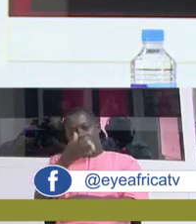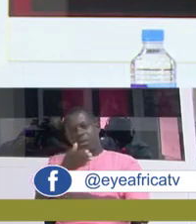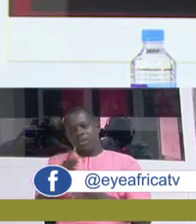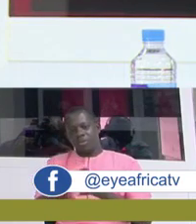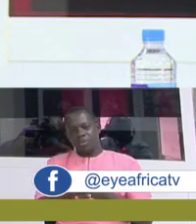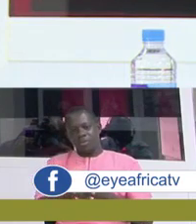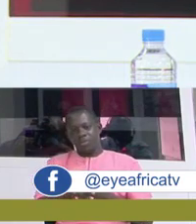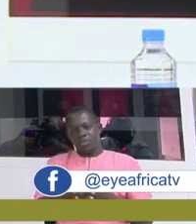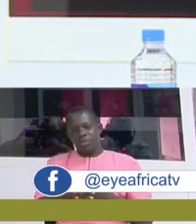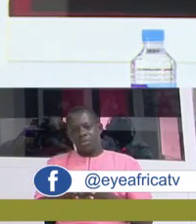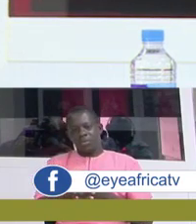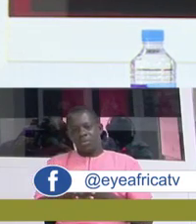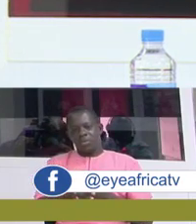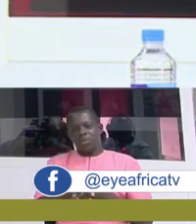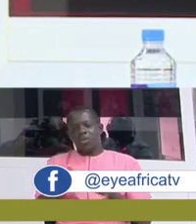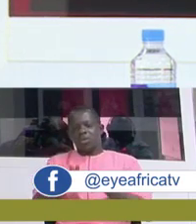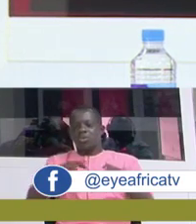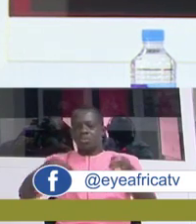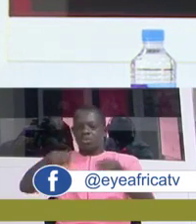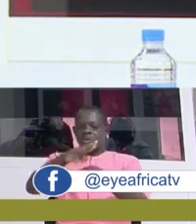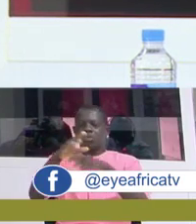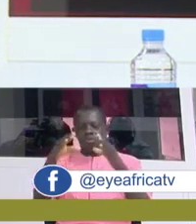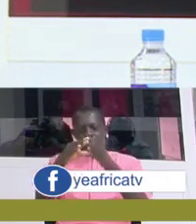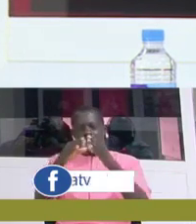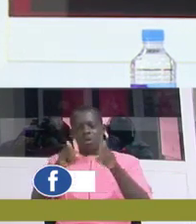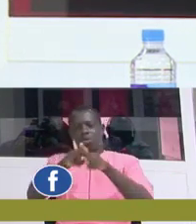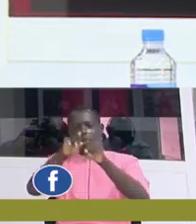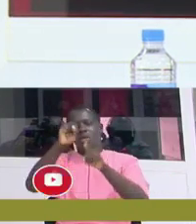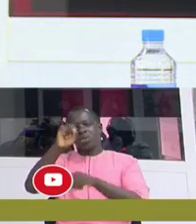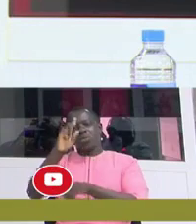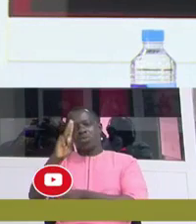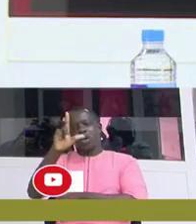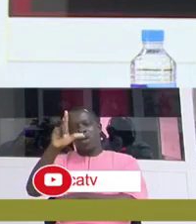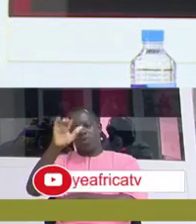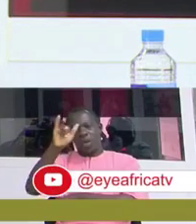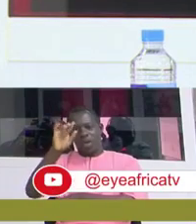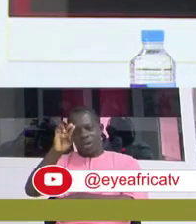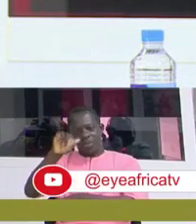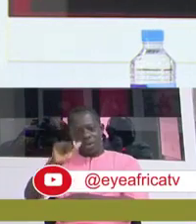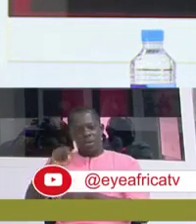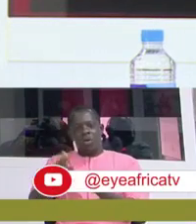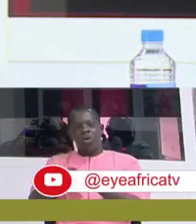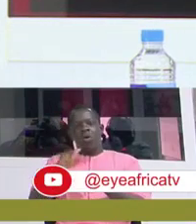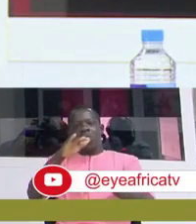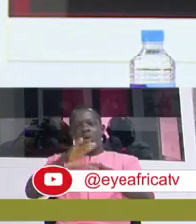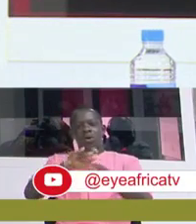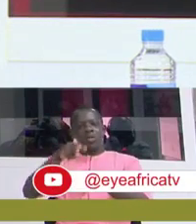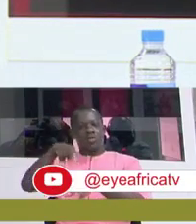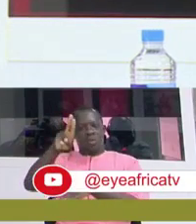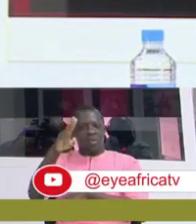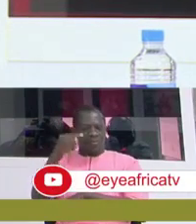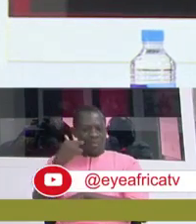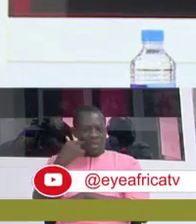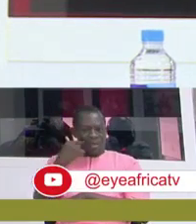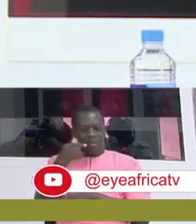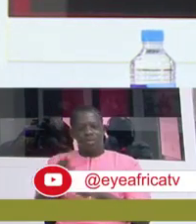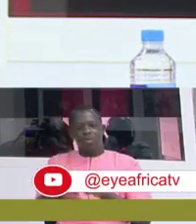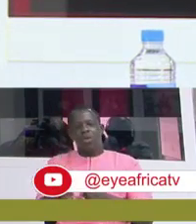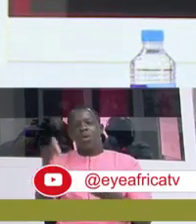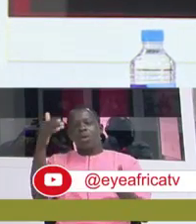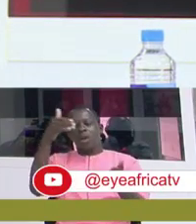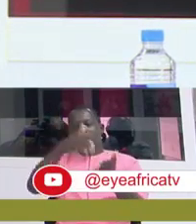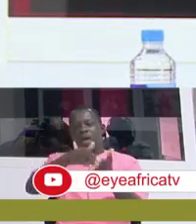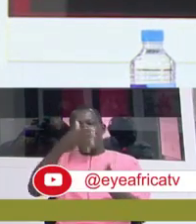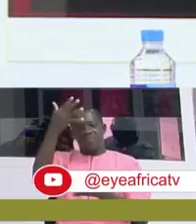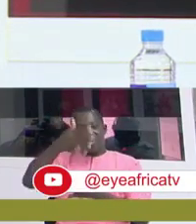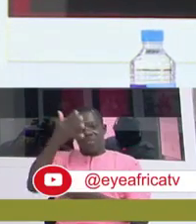Murta. They returned with Suleiman. Tata. They went. On the 12th day. 15 days kono. When I was